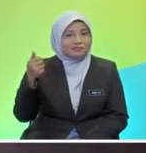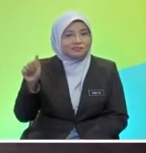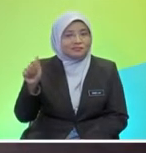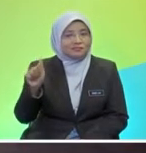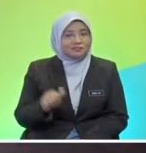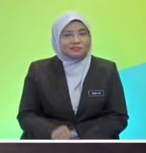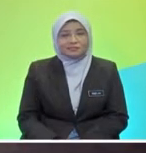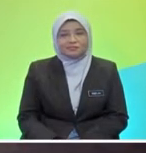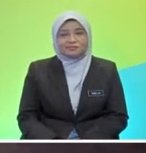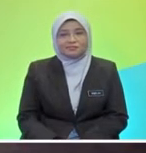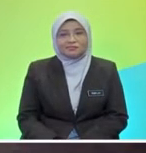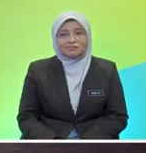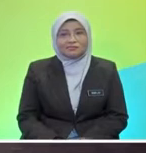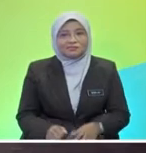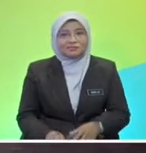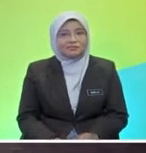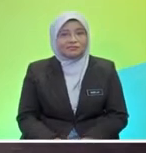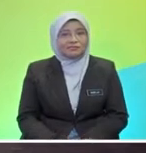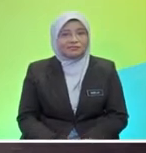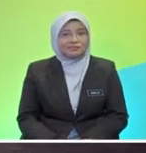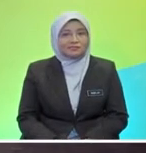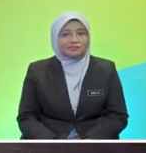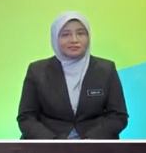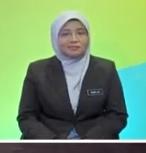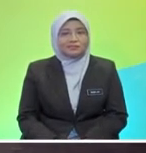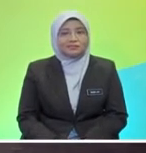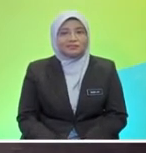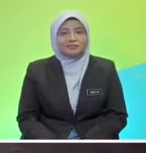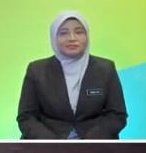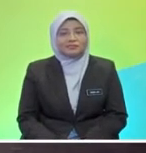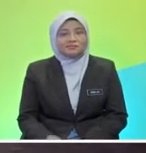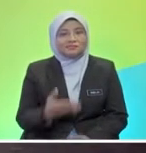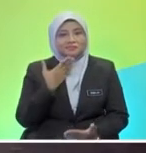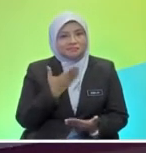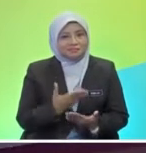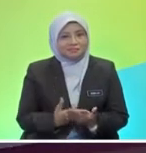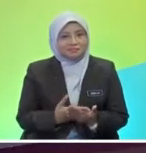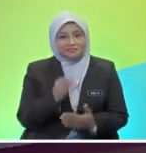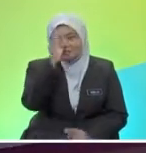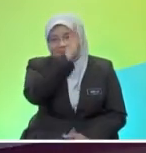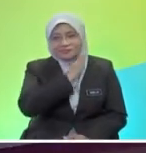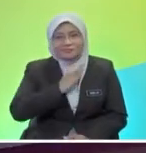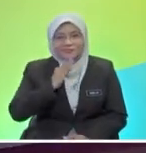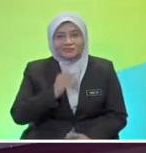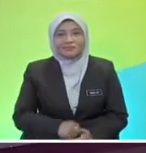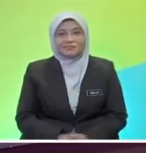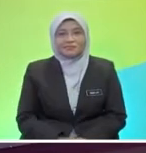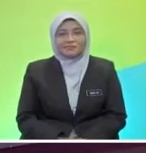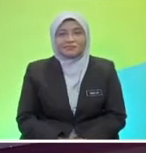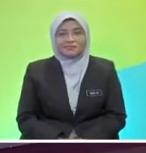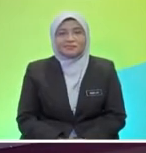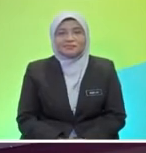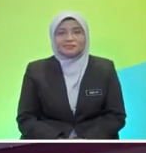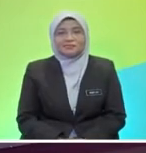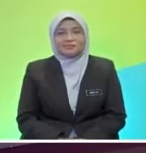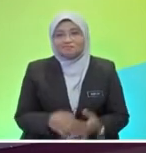You have 10 toes. Okay. I've got 10 toes. Mm. Very good, Shafika. Since you have done everything very well, now we are